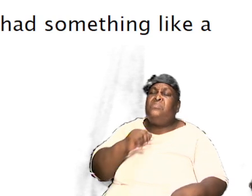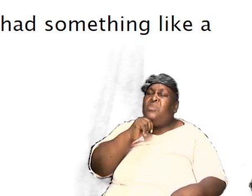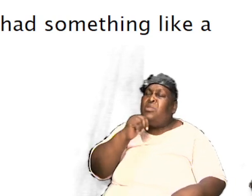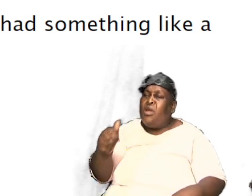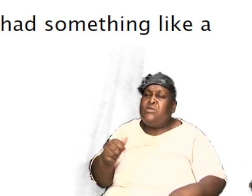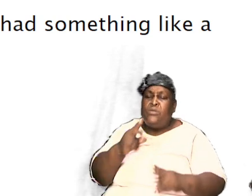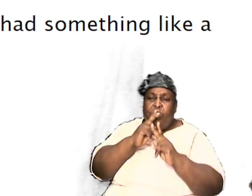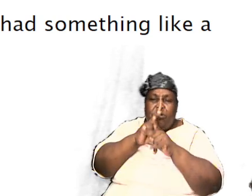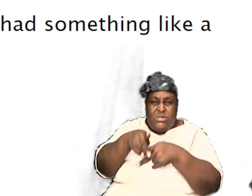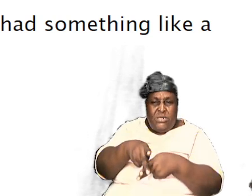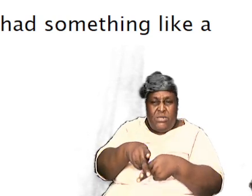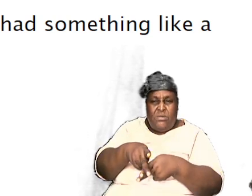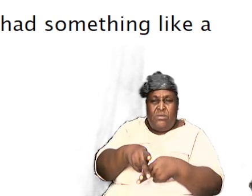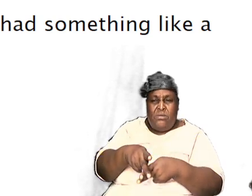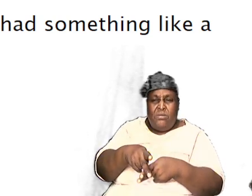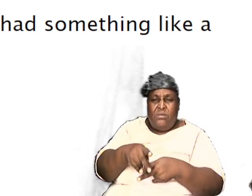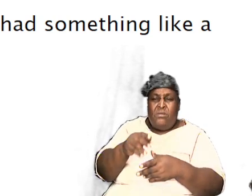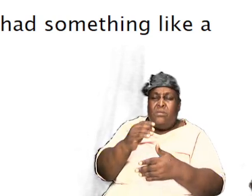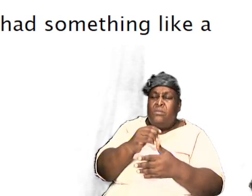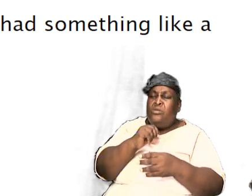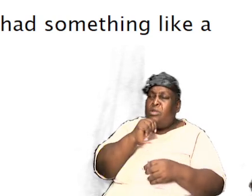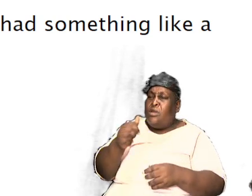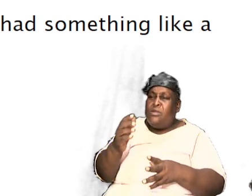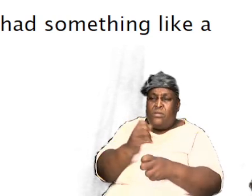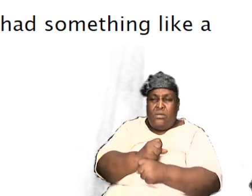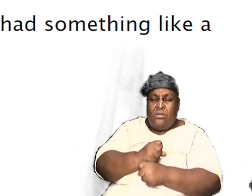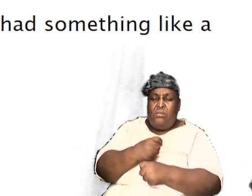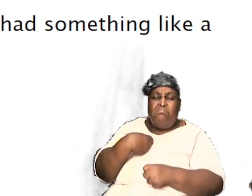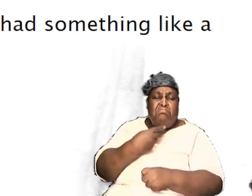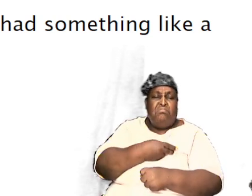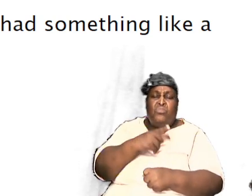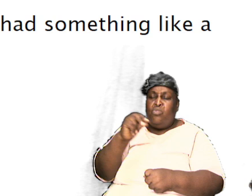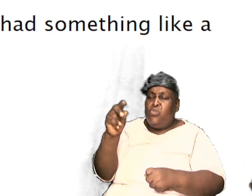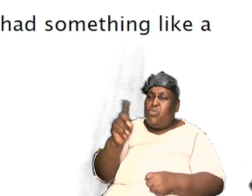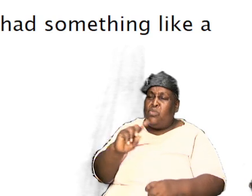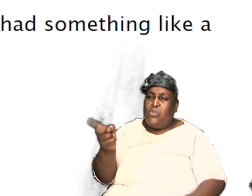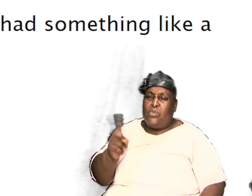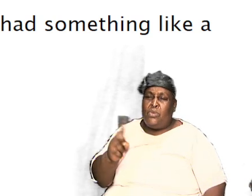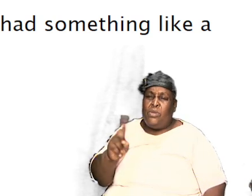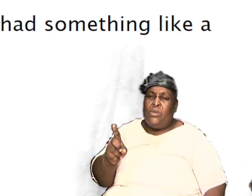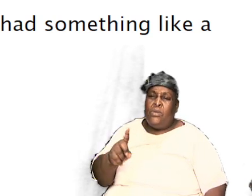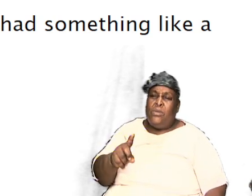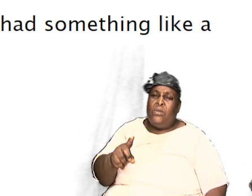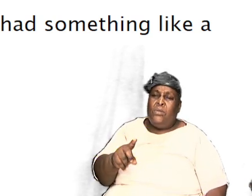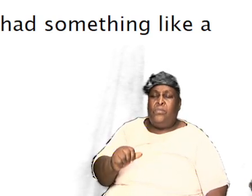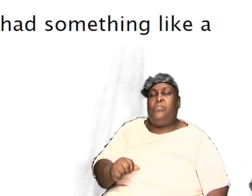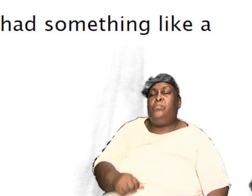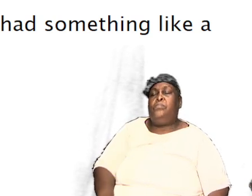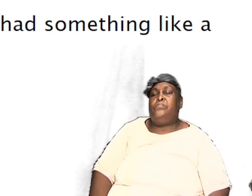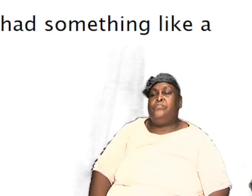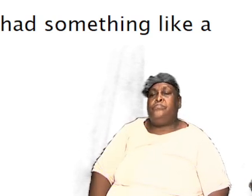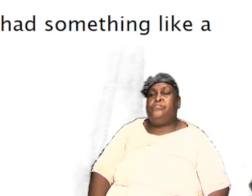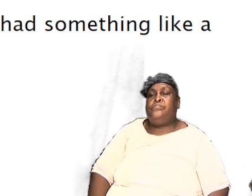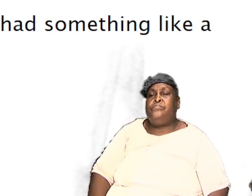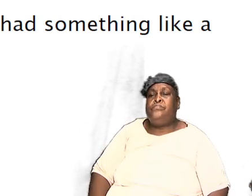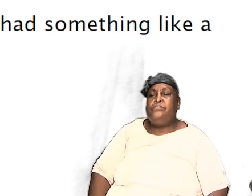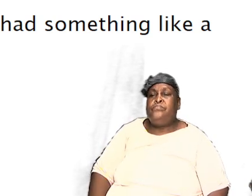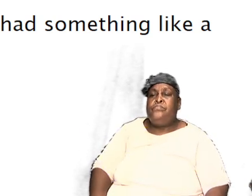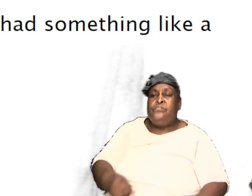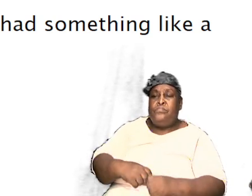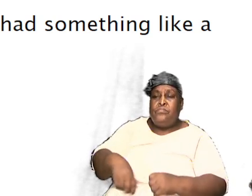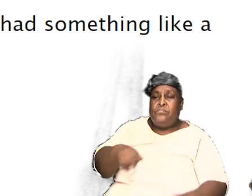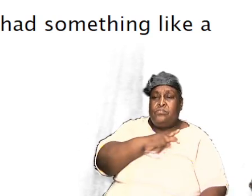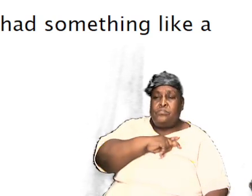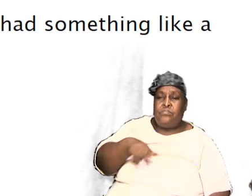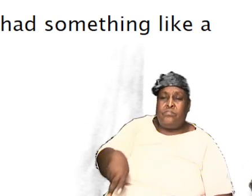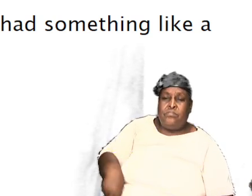amen, because it won't take us anywhere. So King Saul reached to the point where he had something like a form